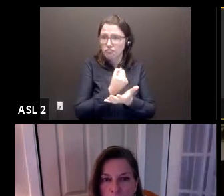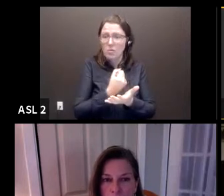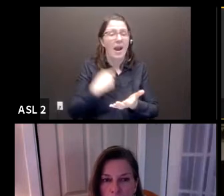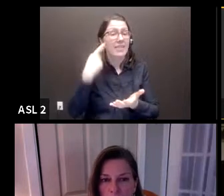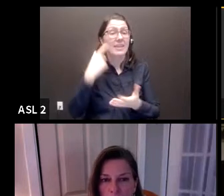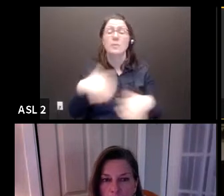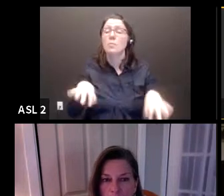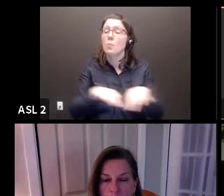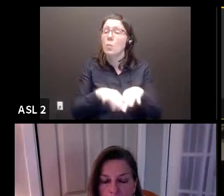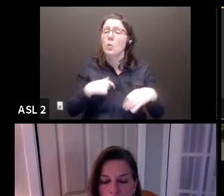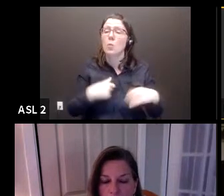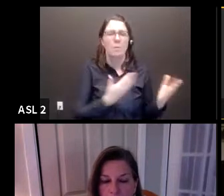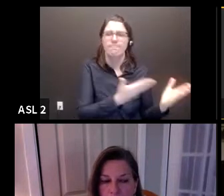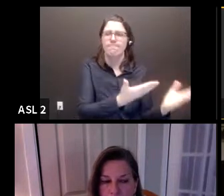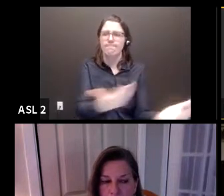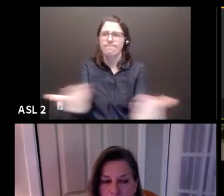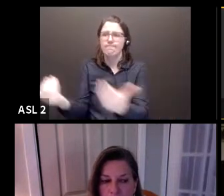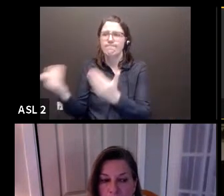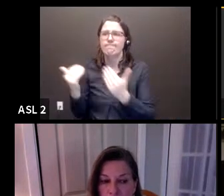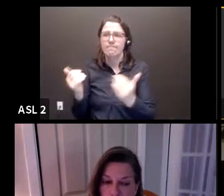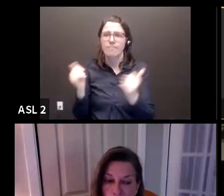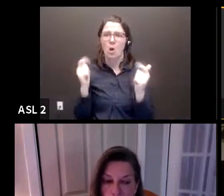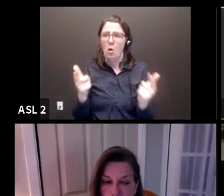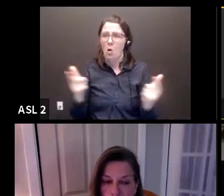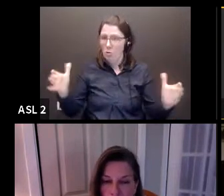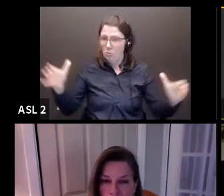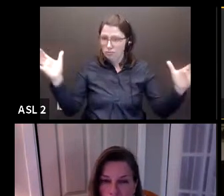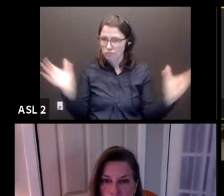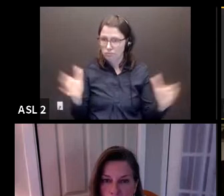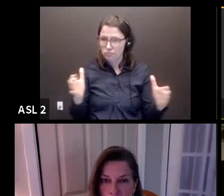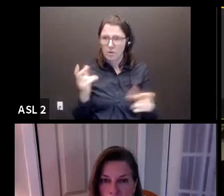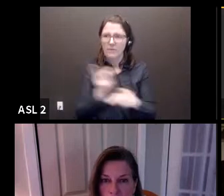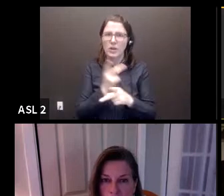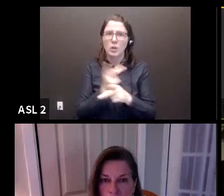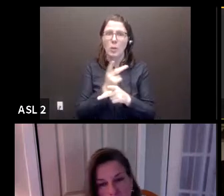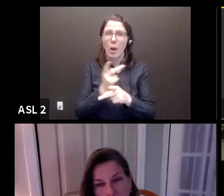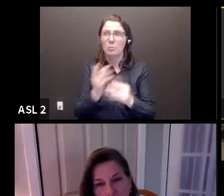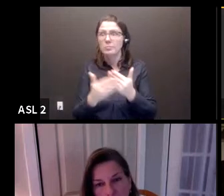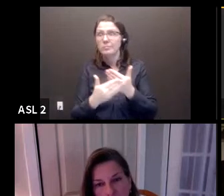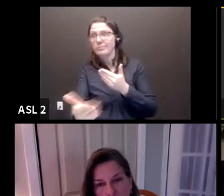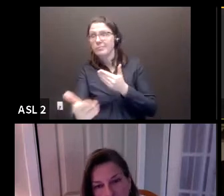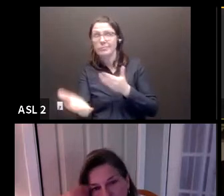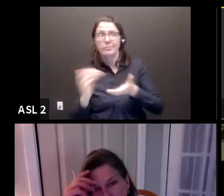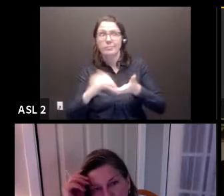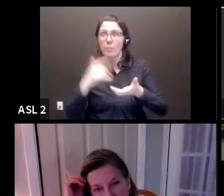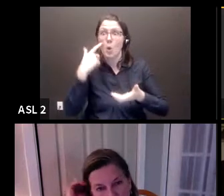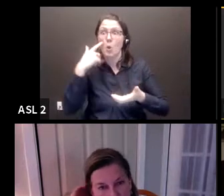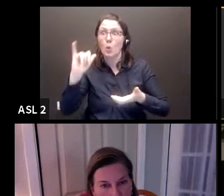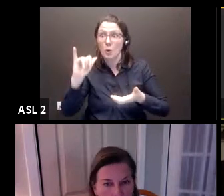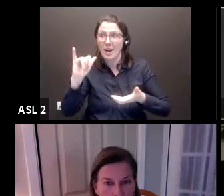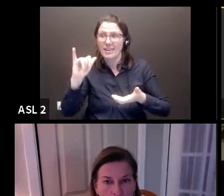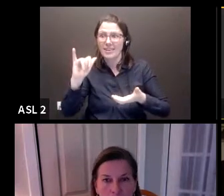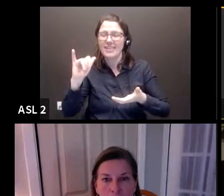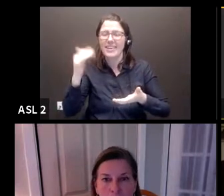same room and hammer out what that would look like right it's kind of like driving a standard cart we've got to take our foot off clutch and and go to the